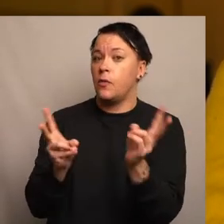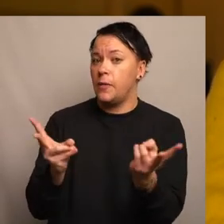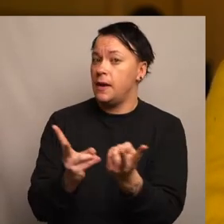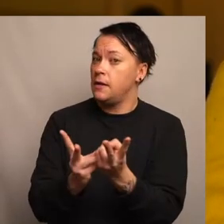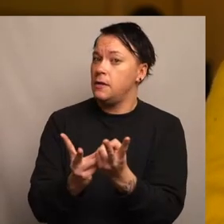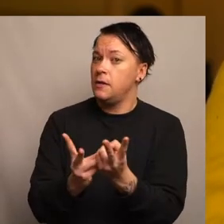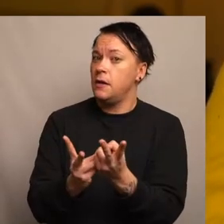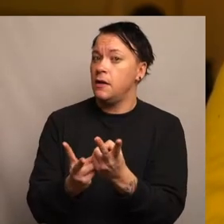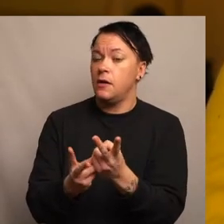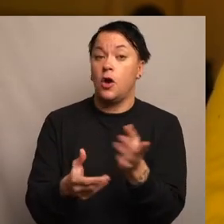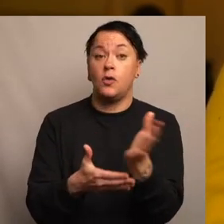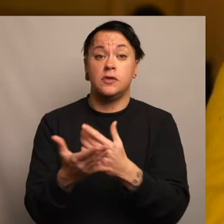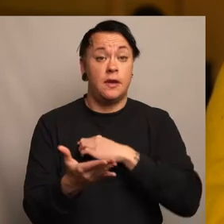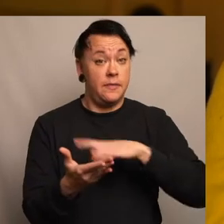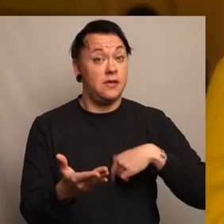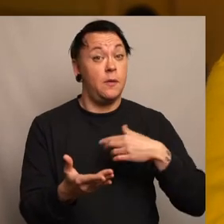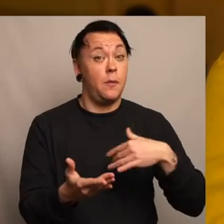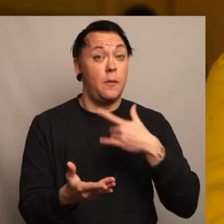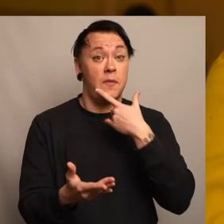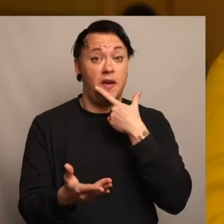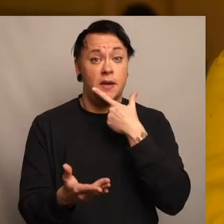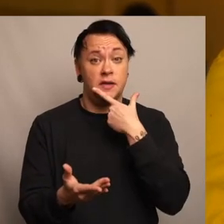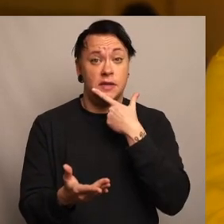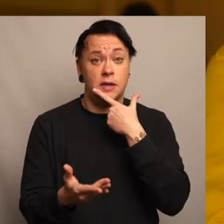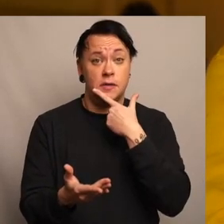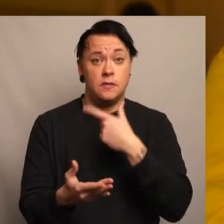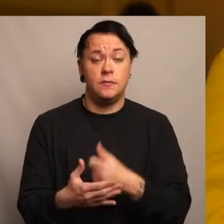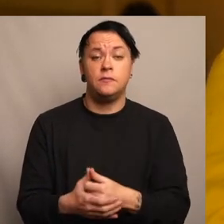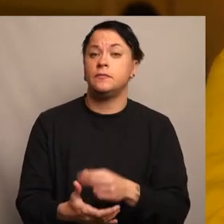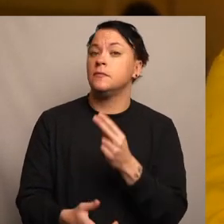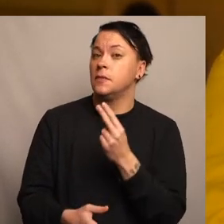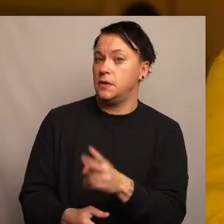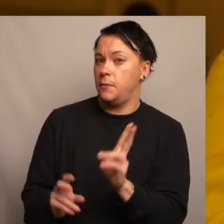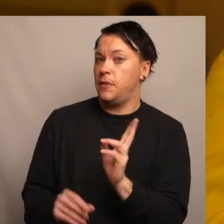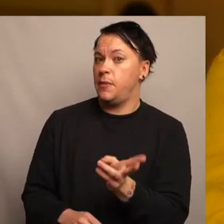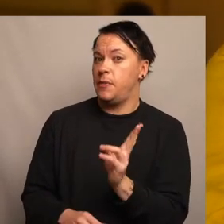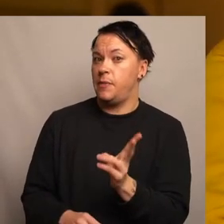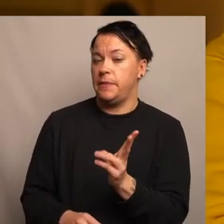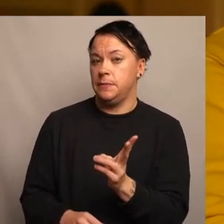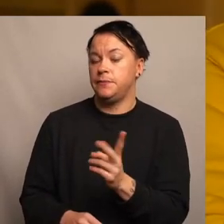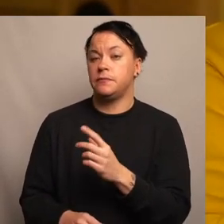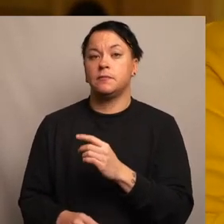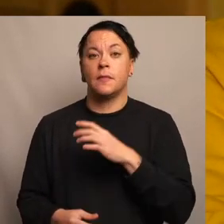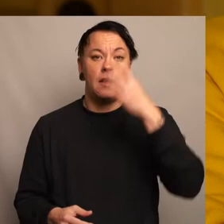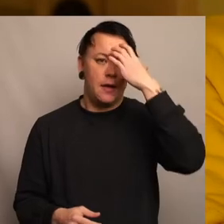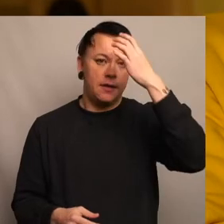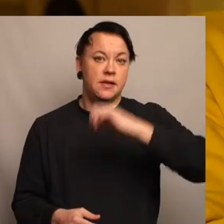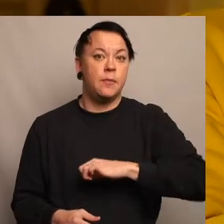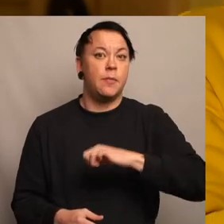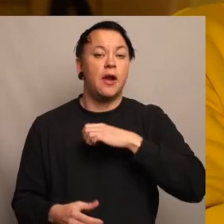dangerous for some of us. This is so true. What I comment about the yes. together work that Helsinki Pride community started